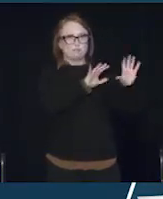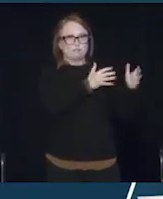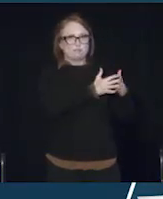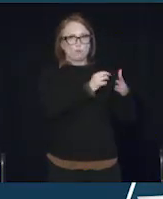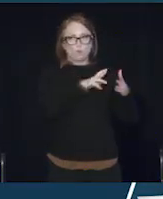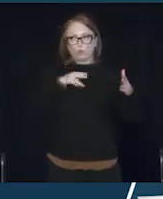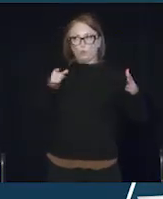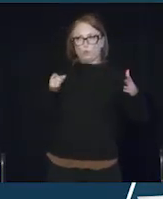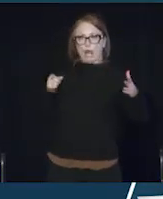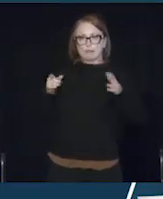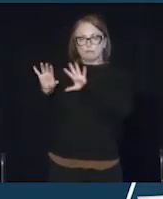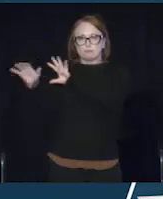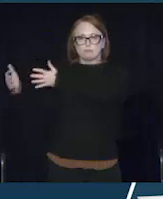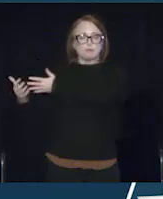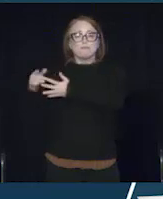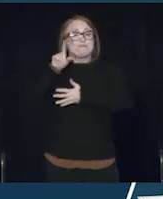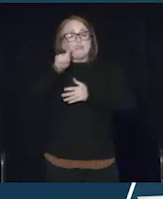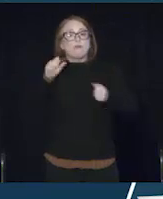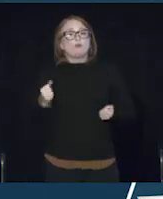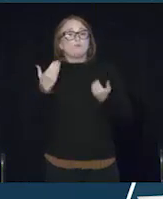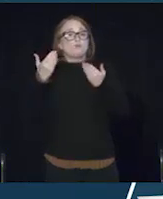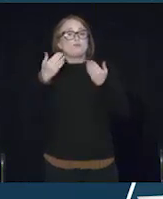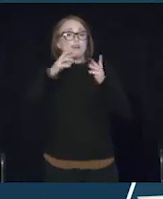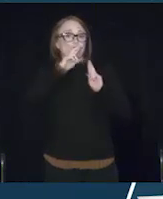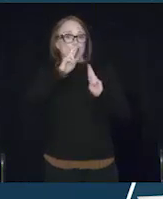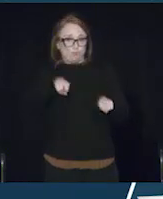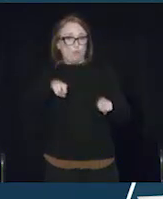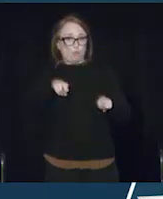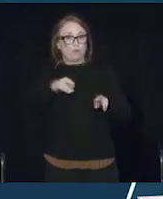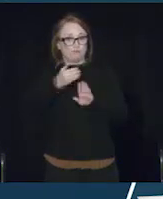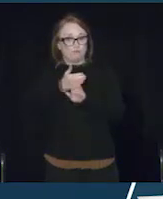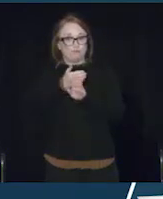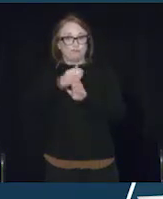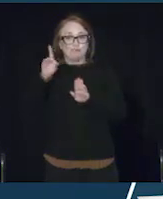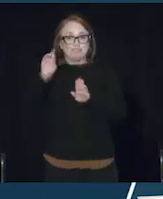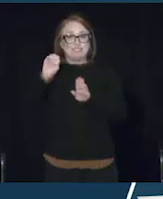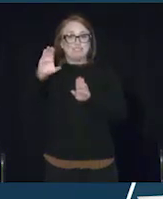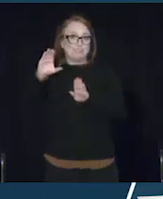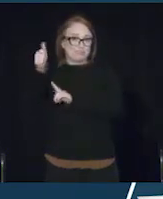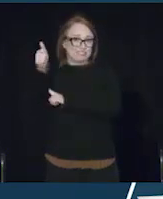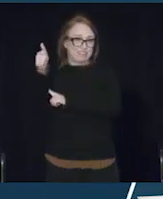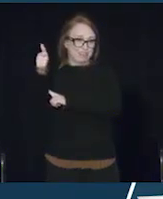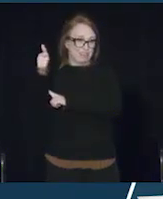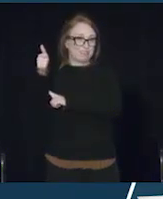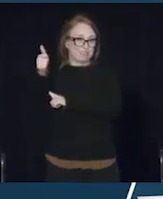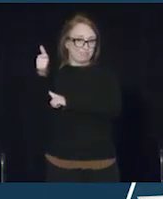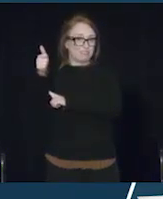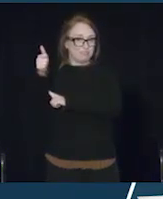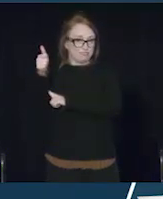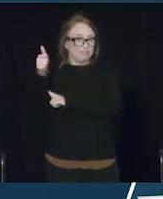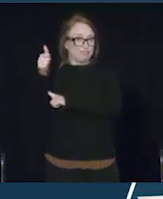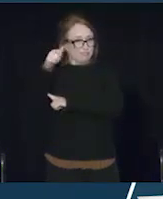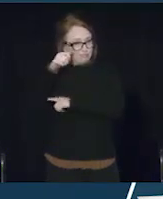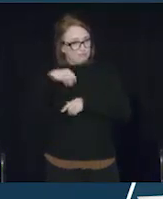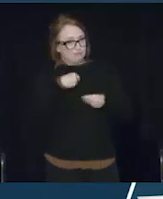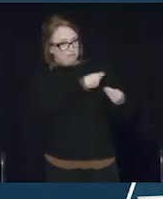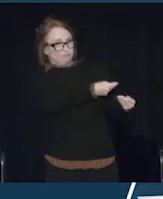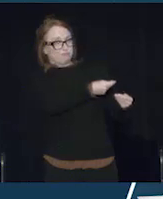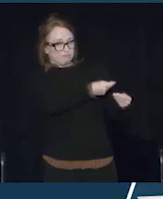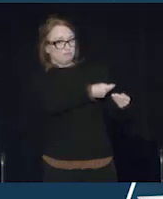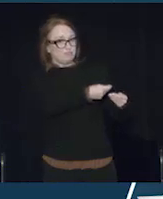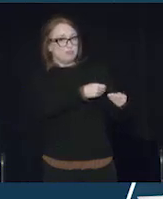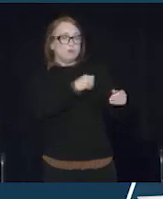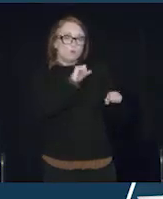guys have to provide a report by December 10th to Family Care Council and work really closely with